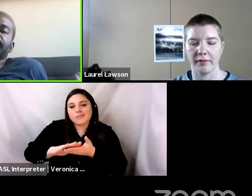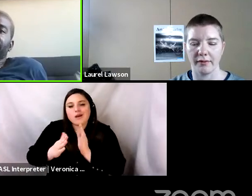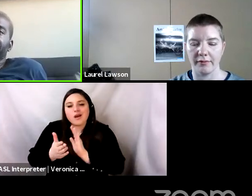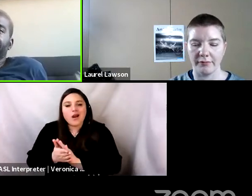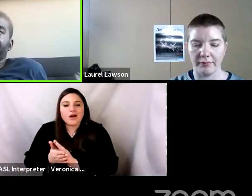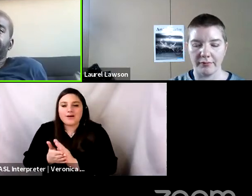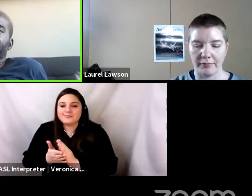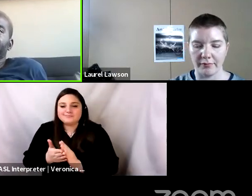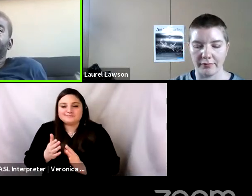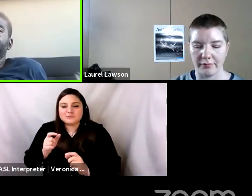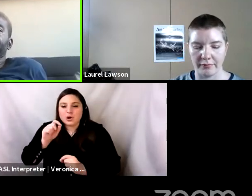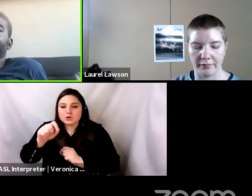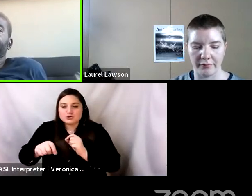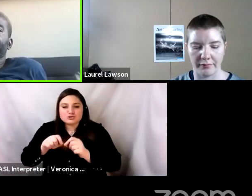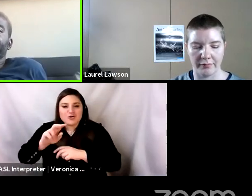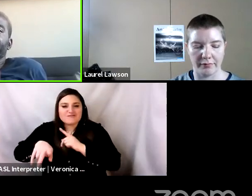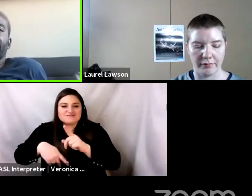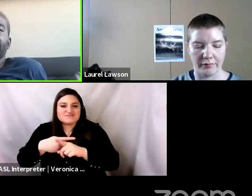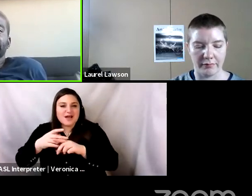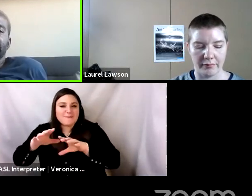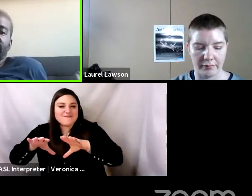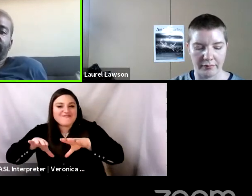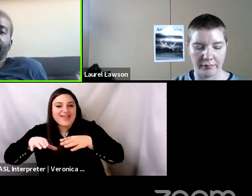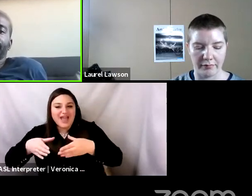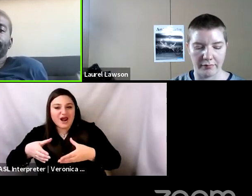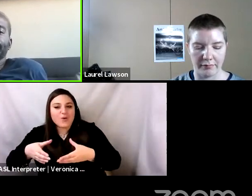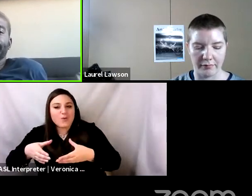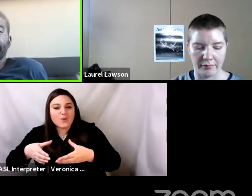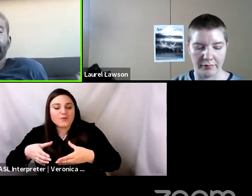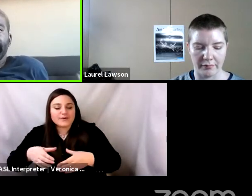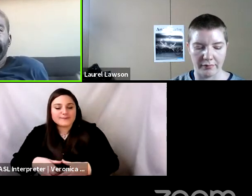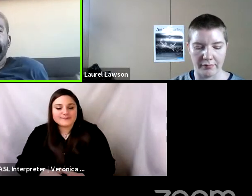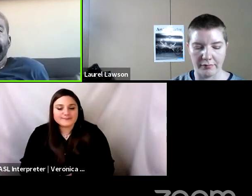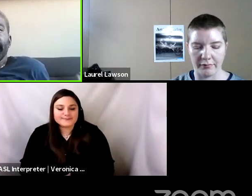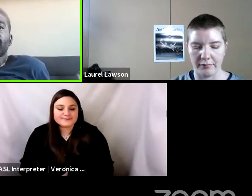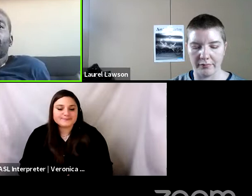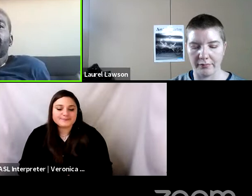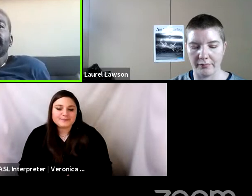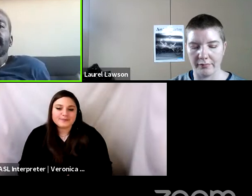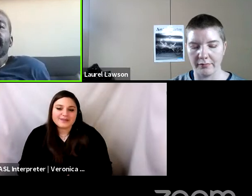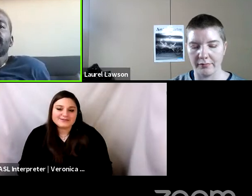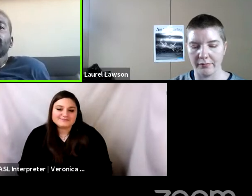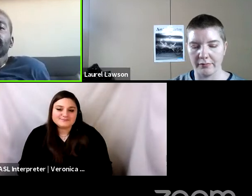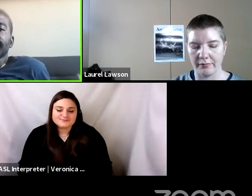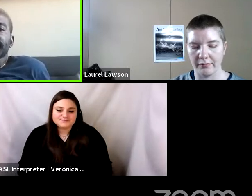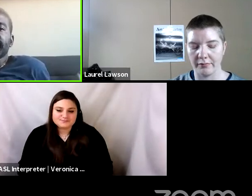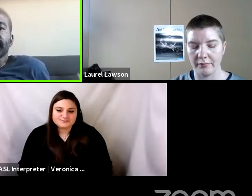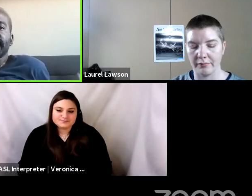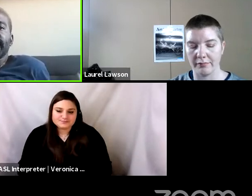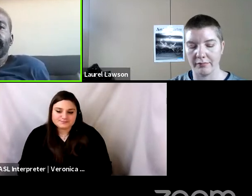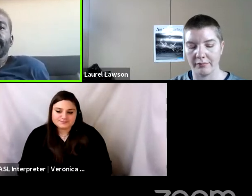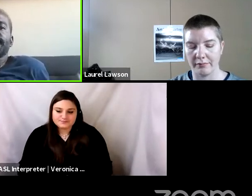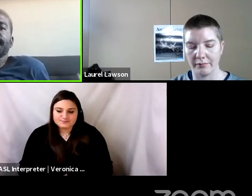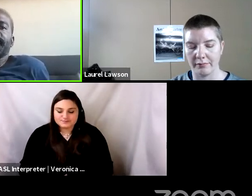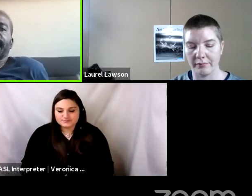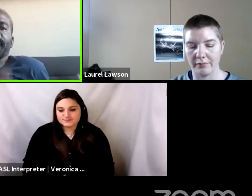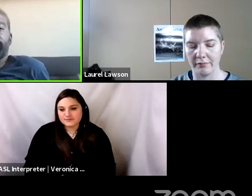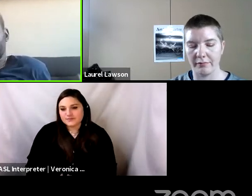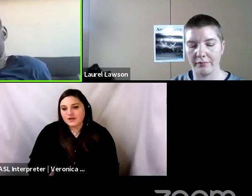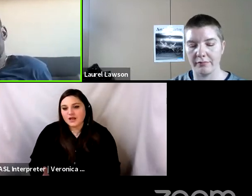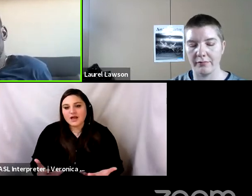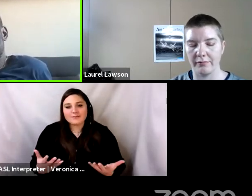it's just been a thought of mine of like, okay, well, that's a quality that has a really specific